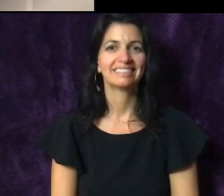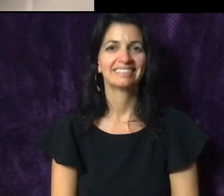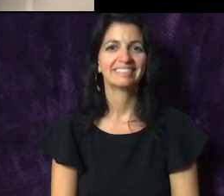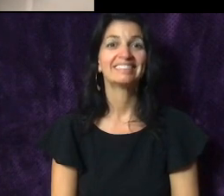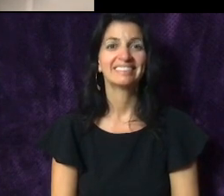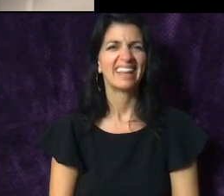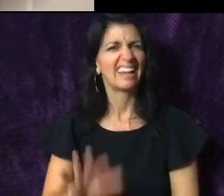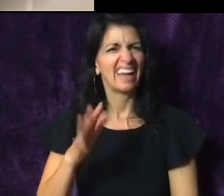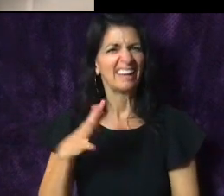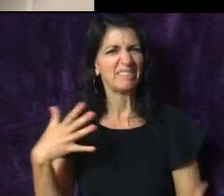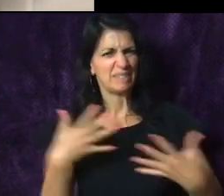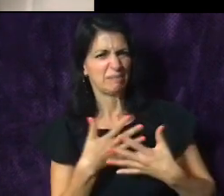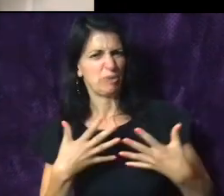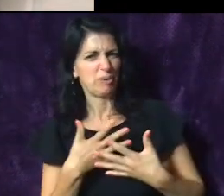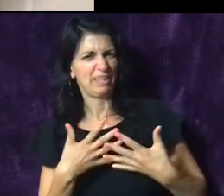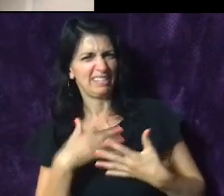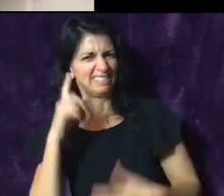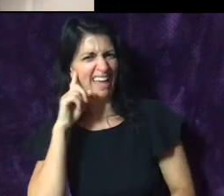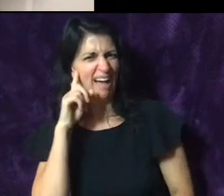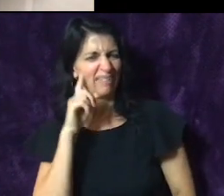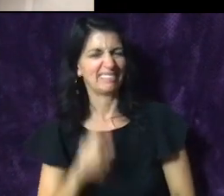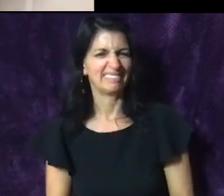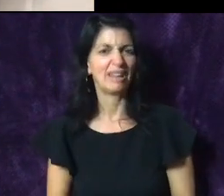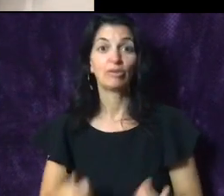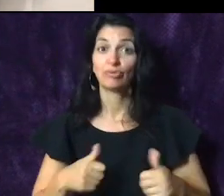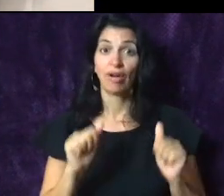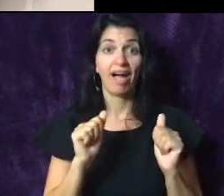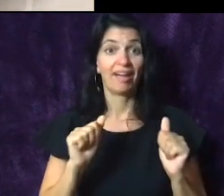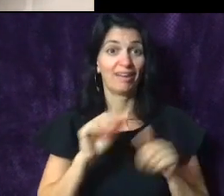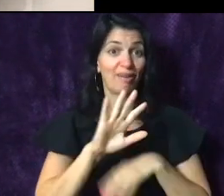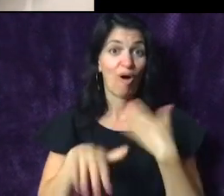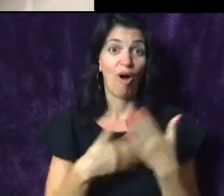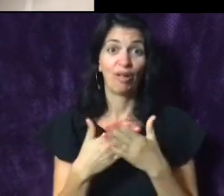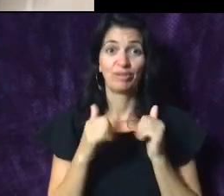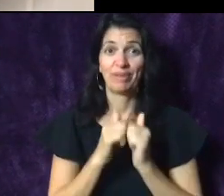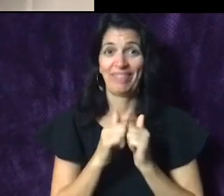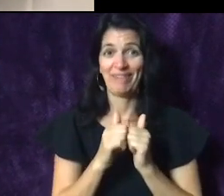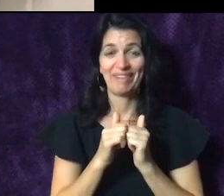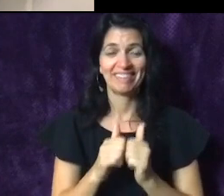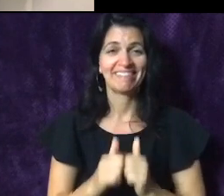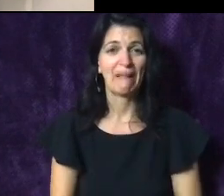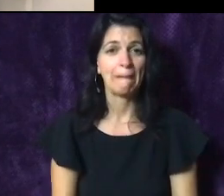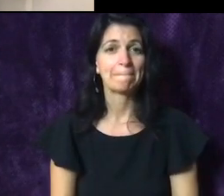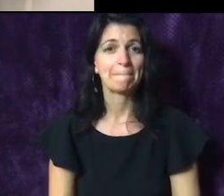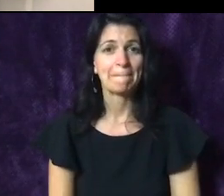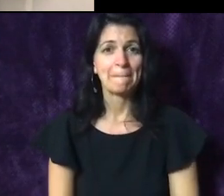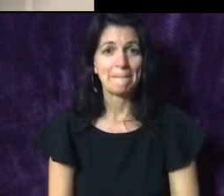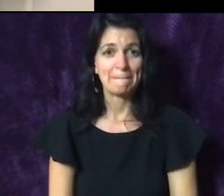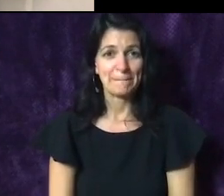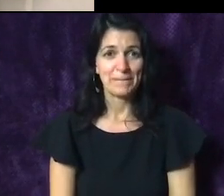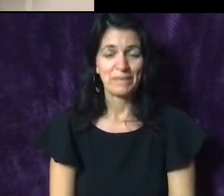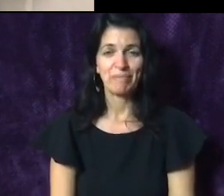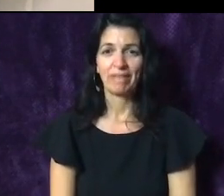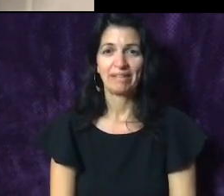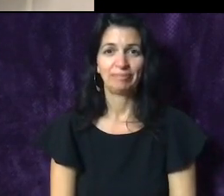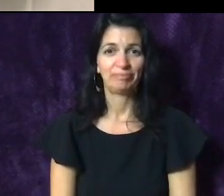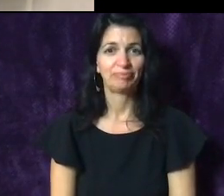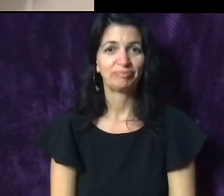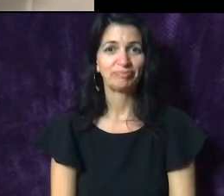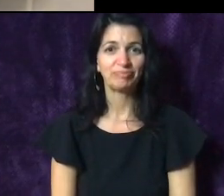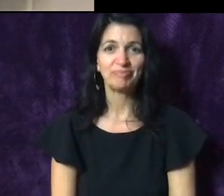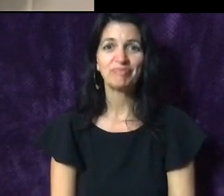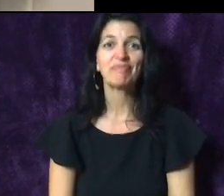Kind of spooky sounding maybe. Let's try it all together. See if you can sing along with me. Here we go. Here's the starting pitch.